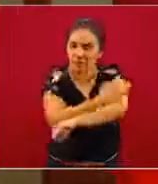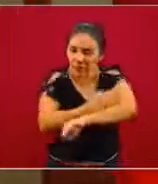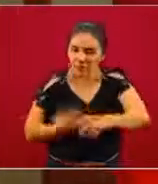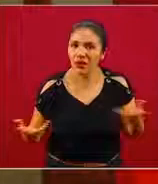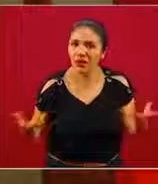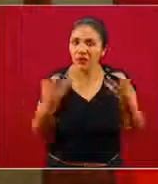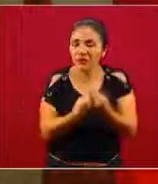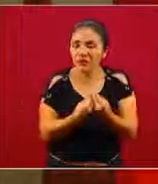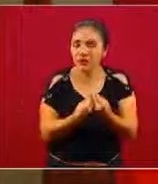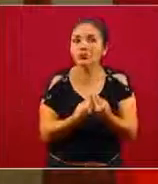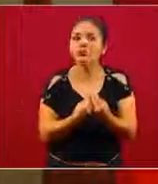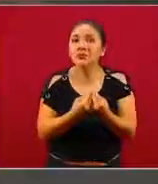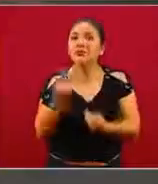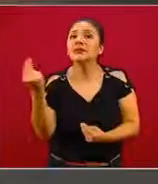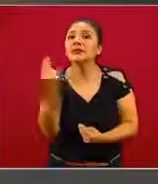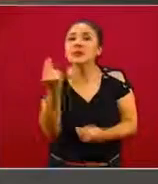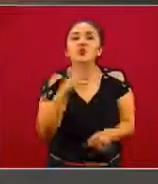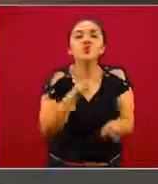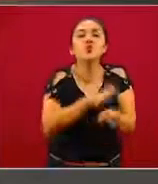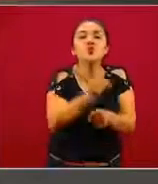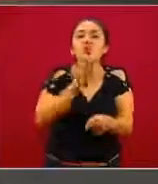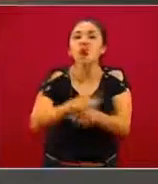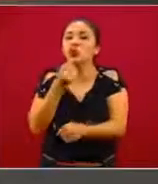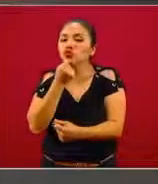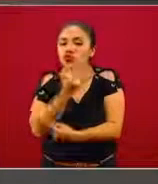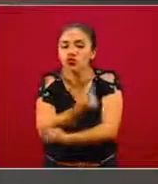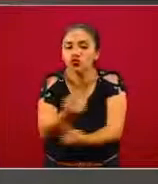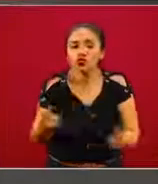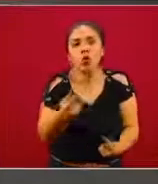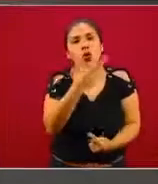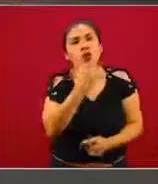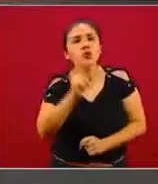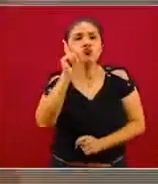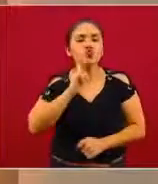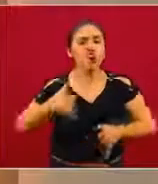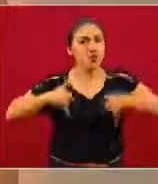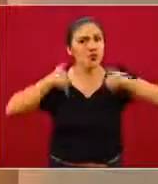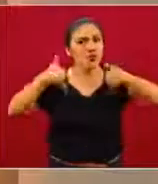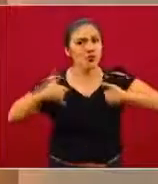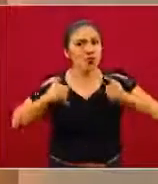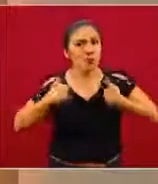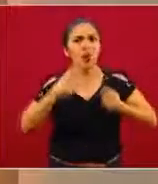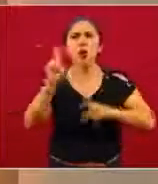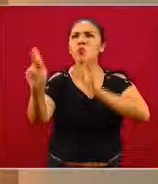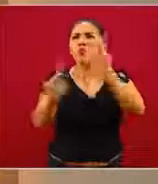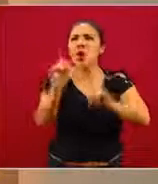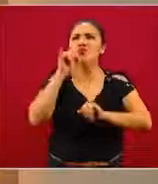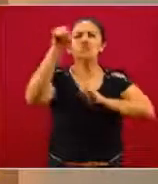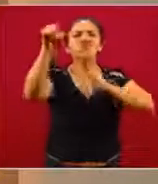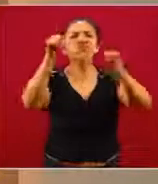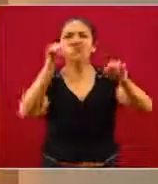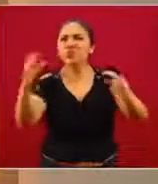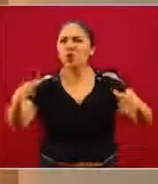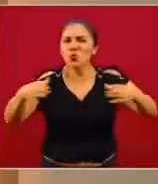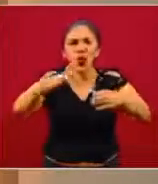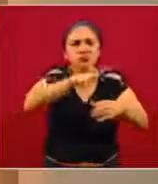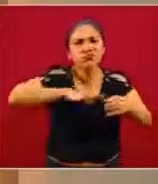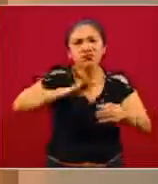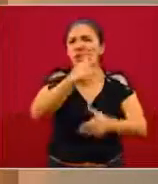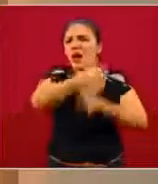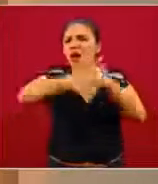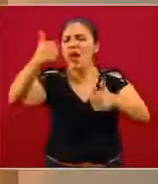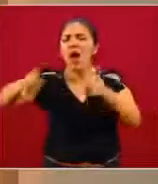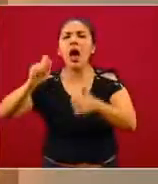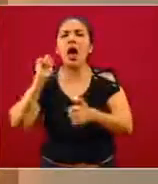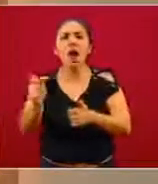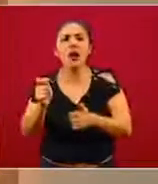on families, and the focus is on the needs of children and adolescents from within the community and